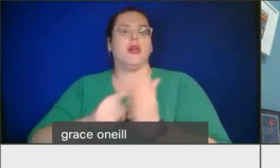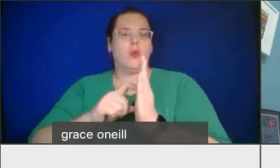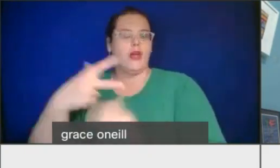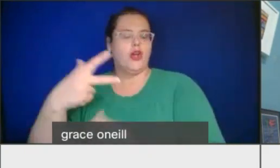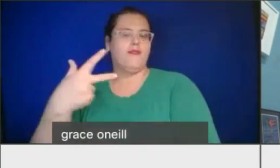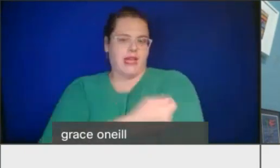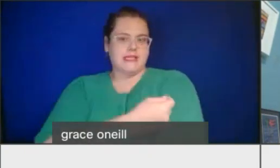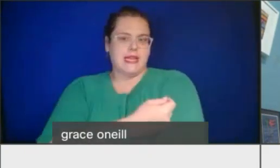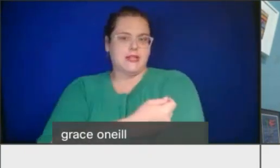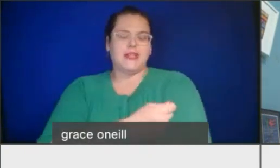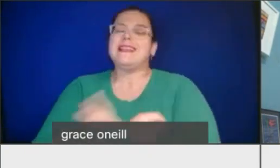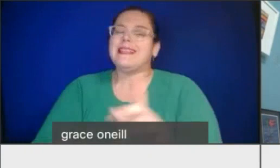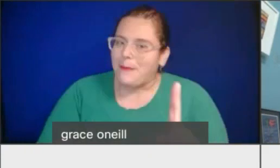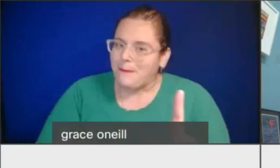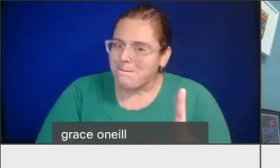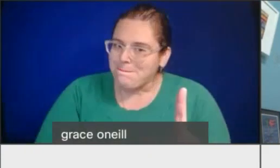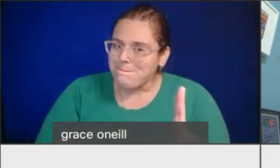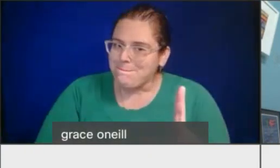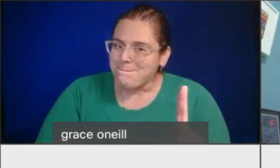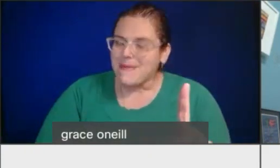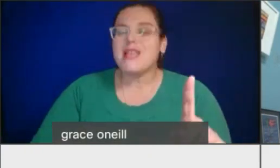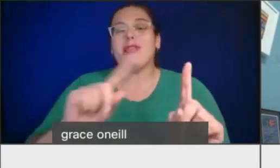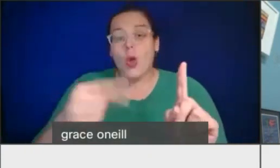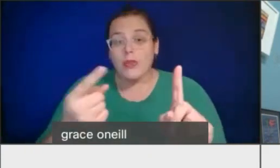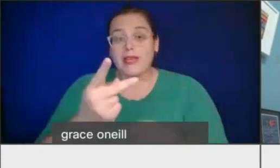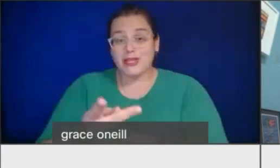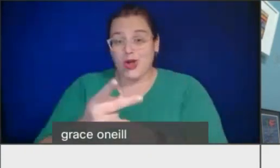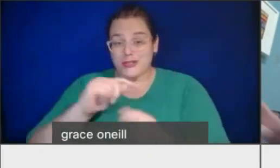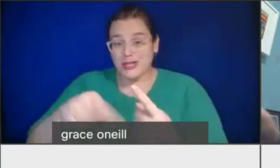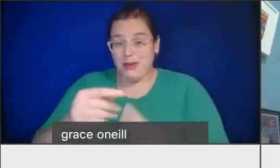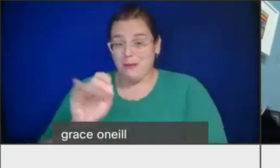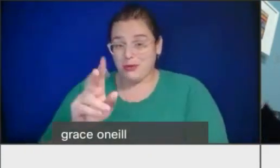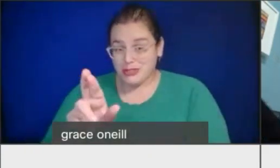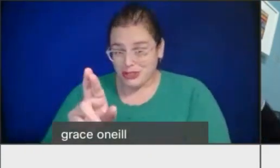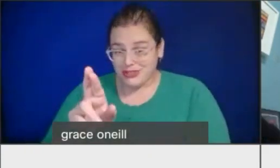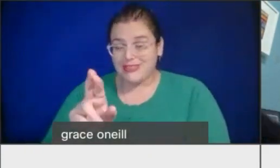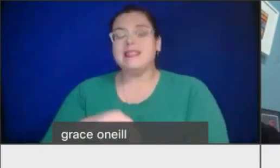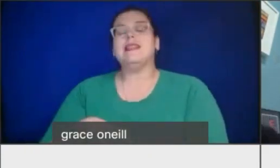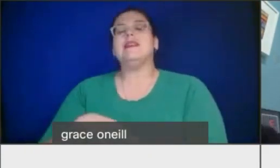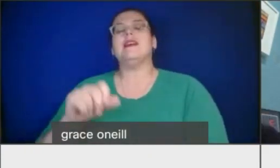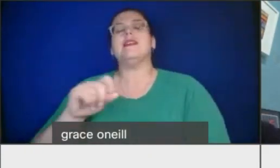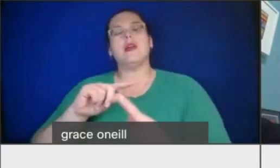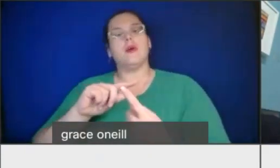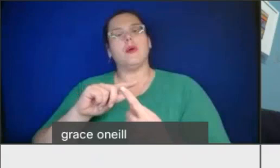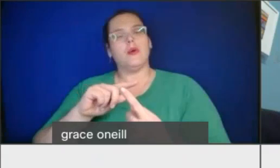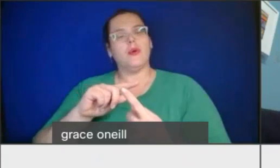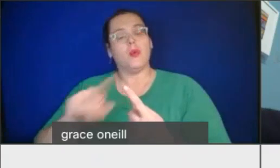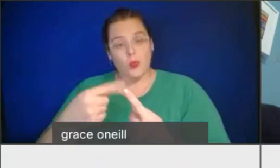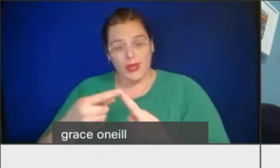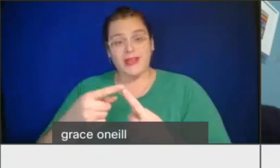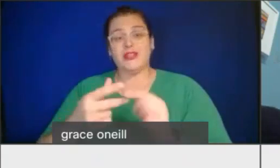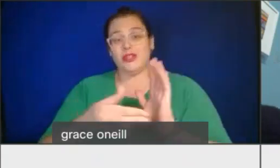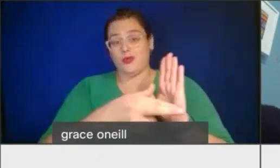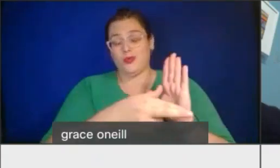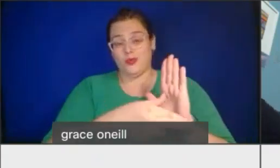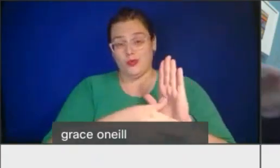I'd have about saying that you require a booster is in going through to see if people